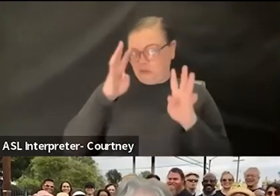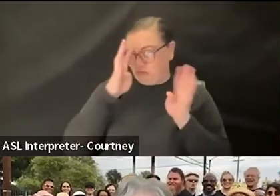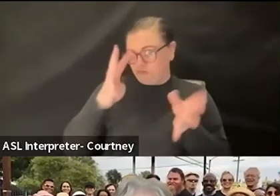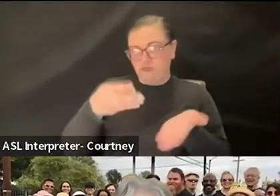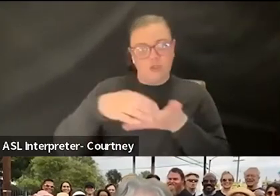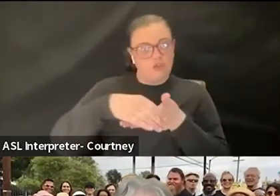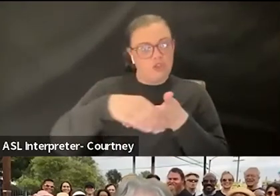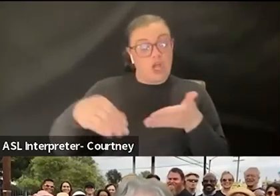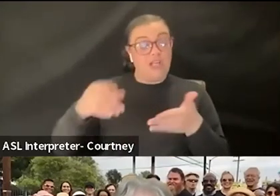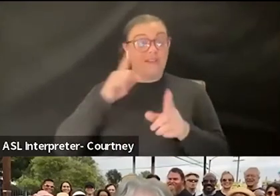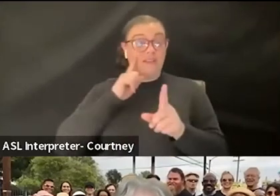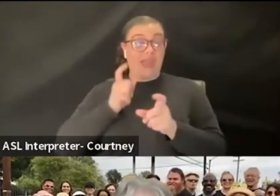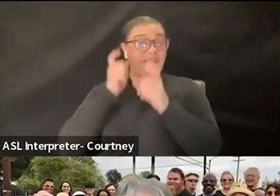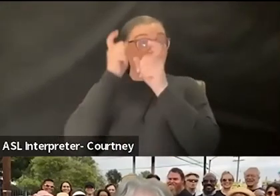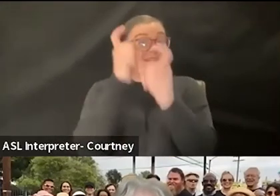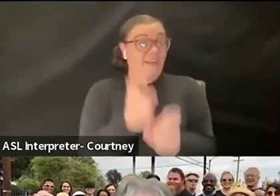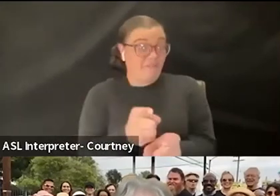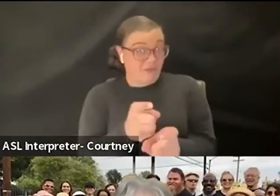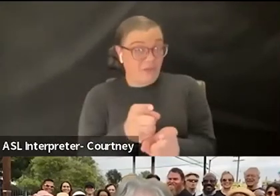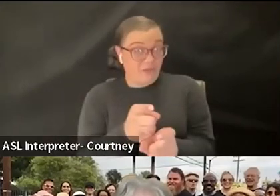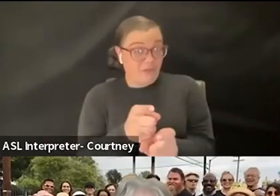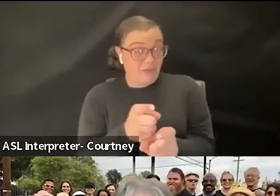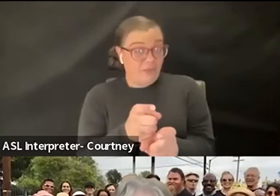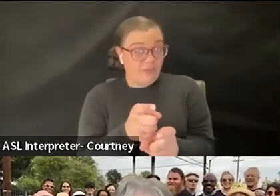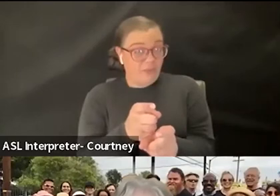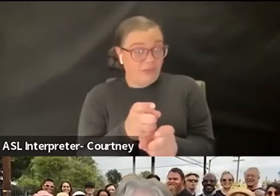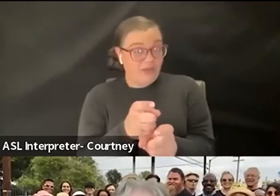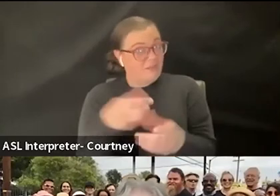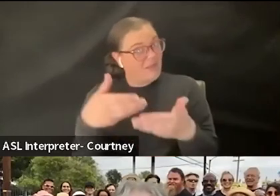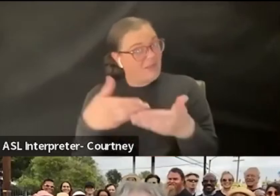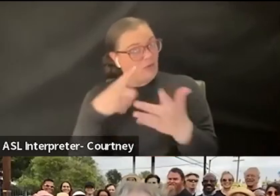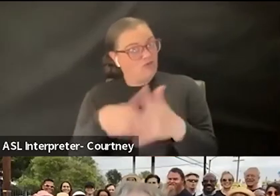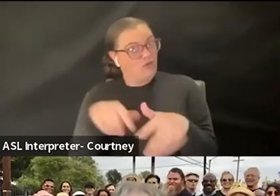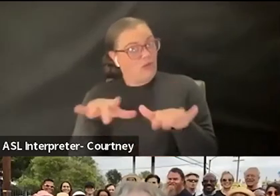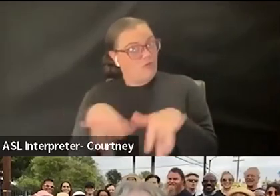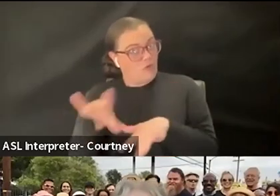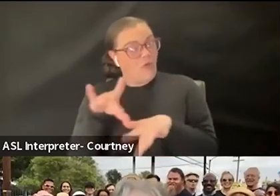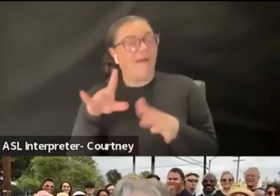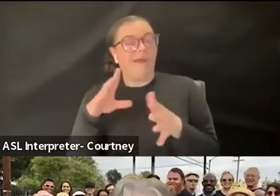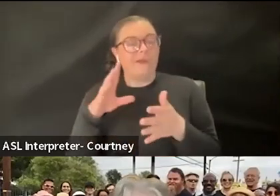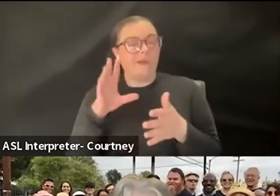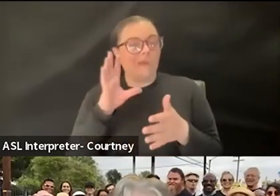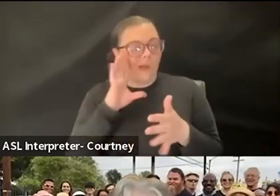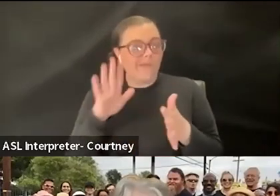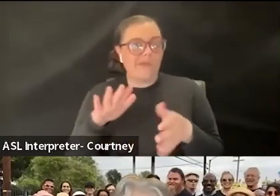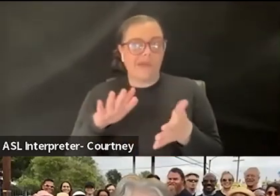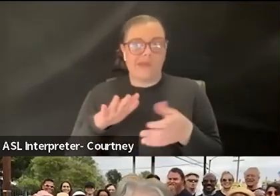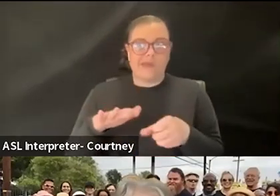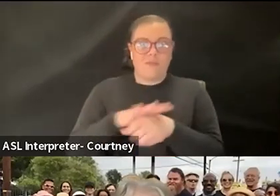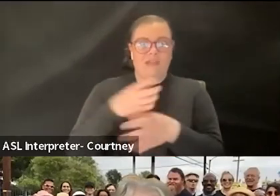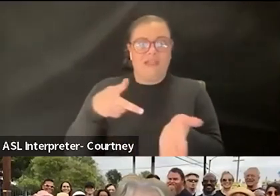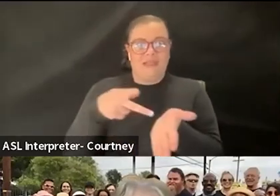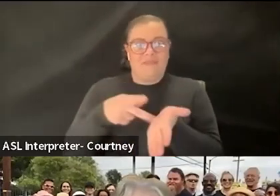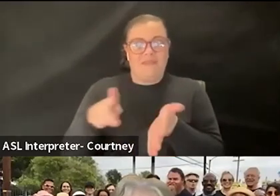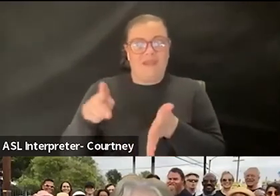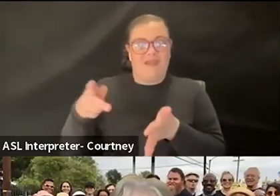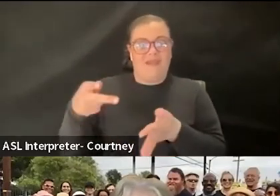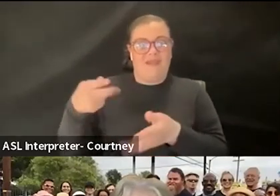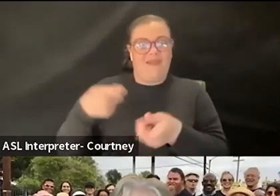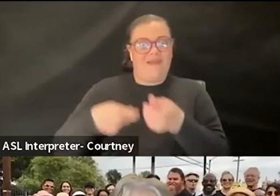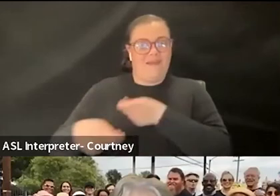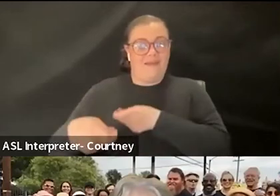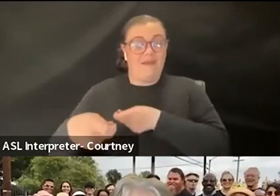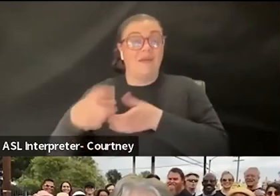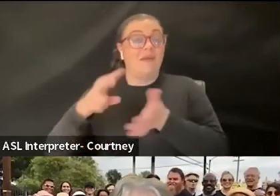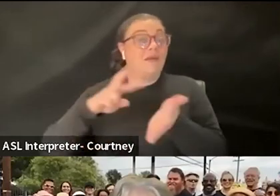in debt immediately. And then when the next record comes out, when you make the next one, you go into